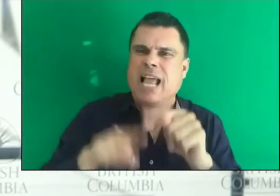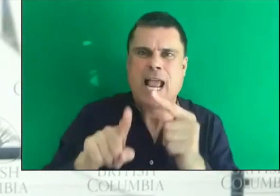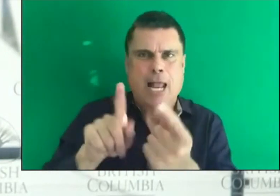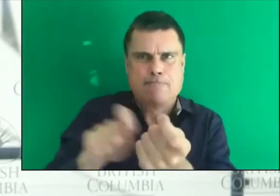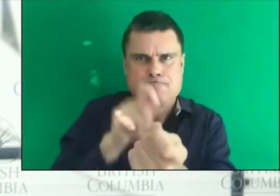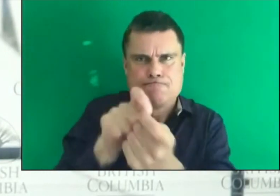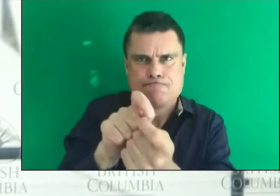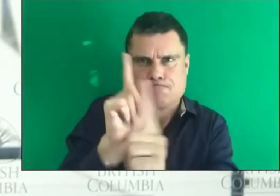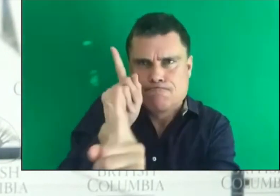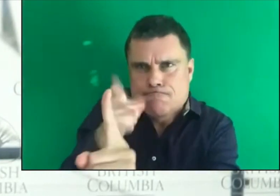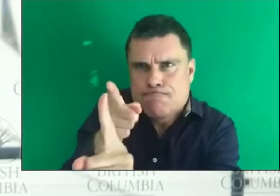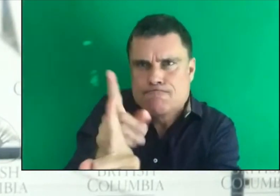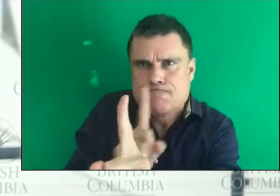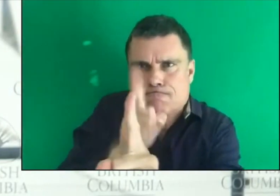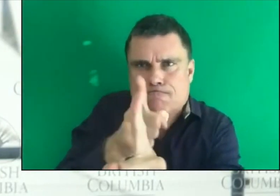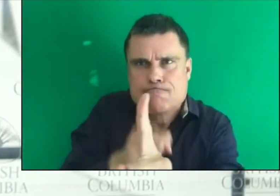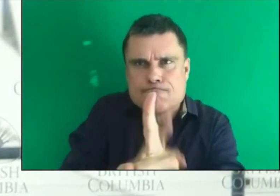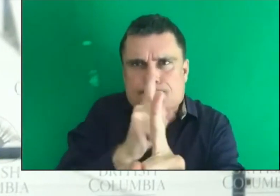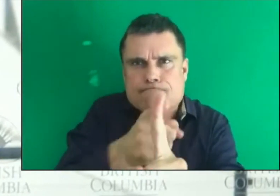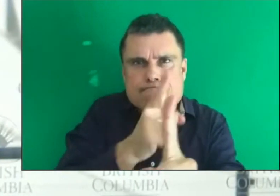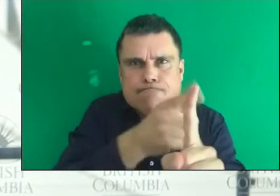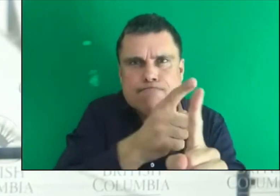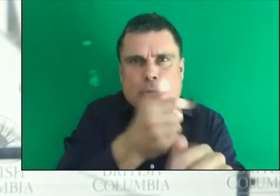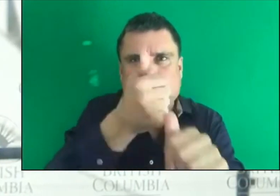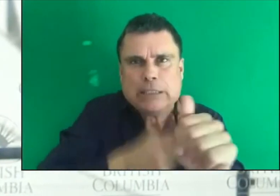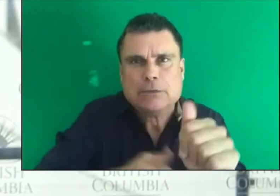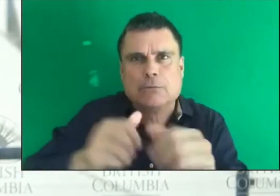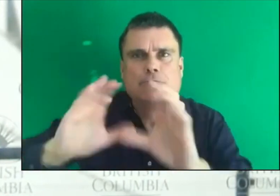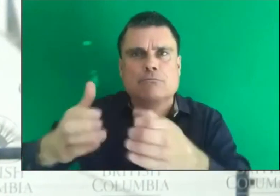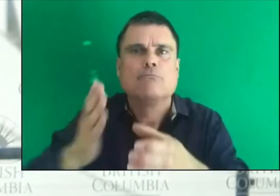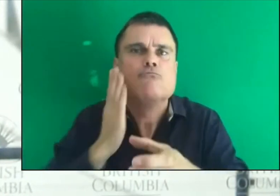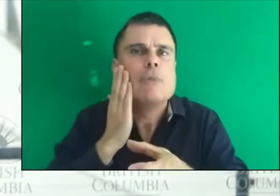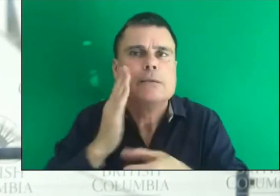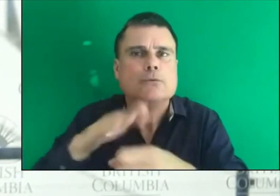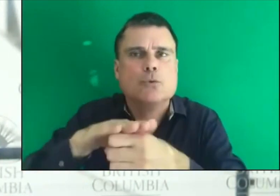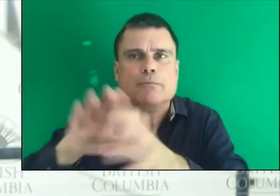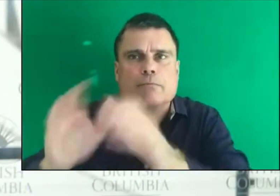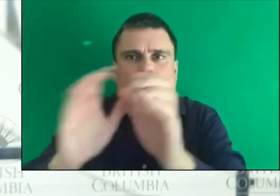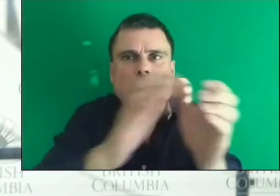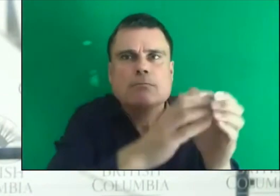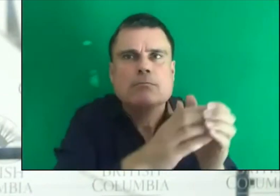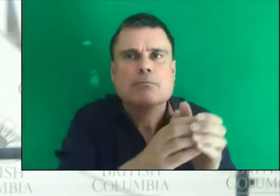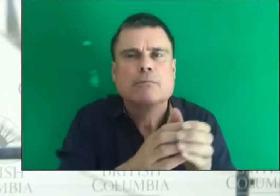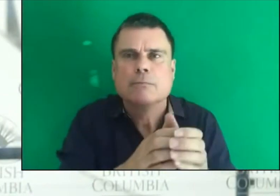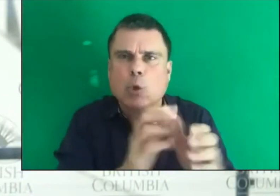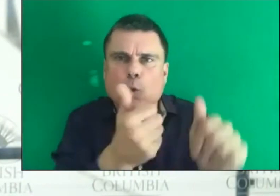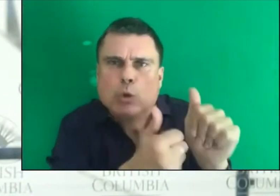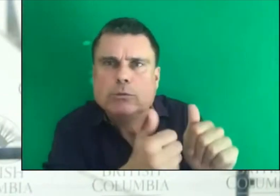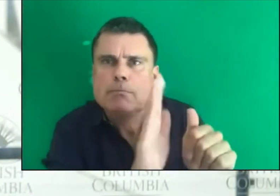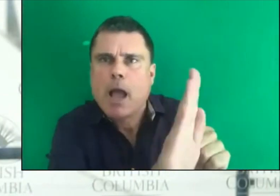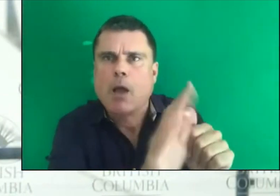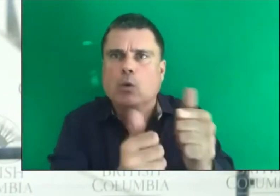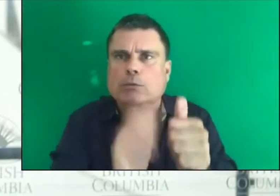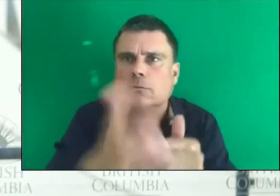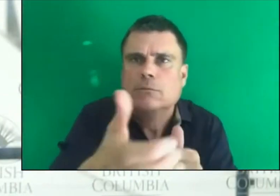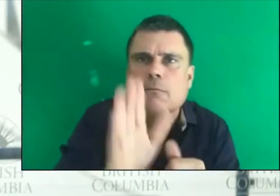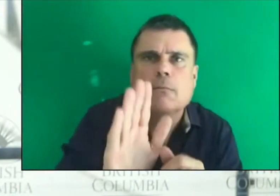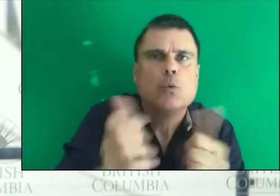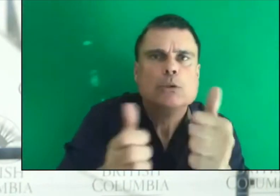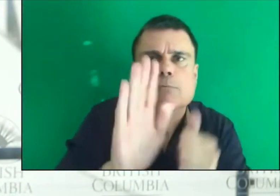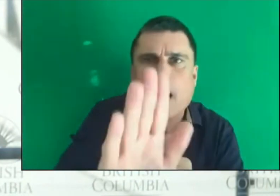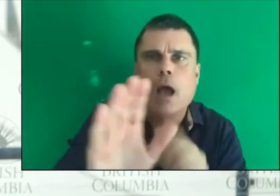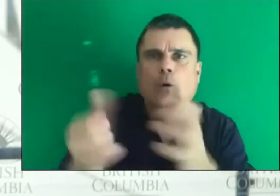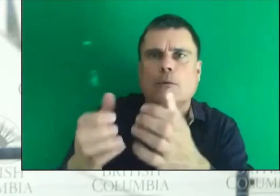form. And we don't, frankly, have a coordinated information technology system, an IT system, that allows